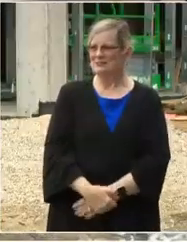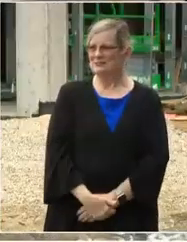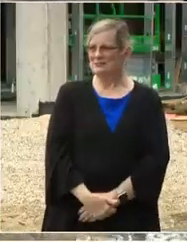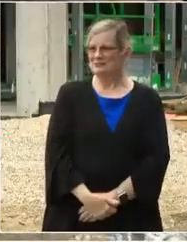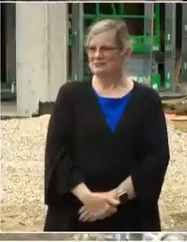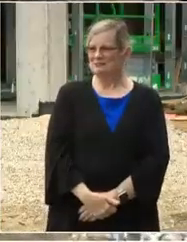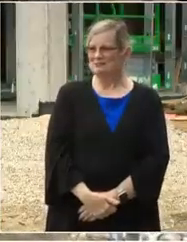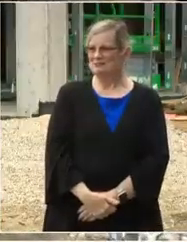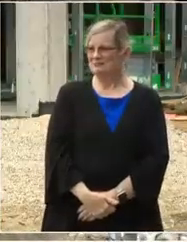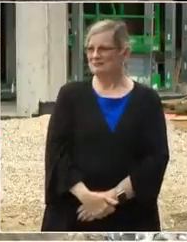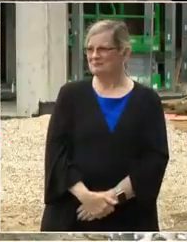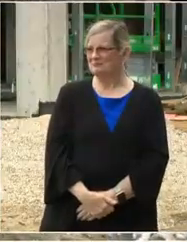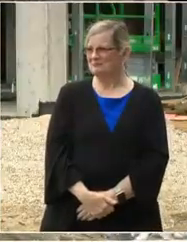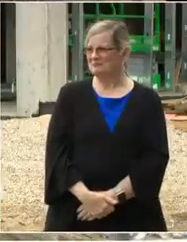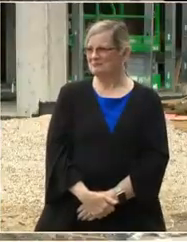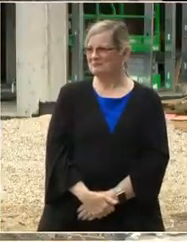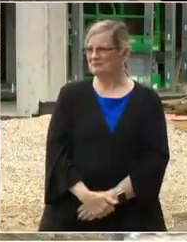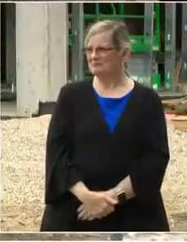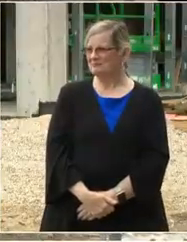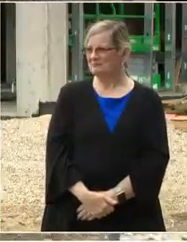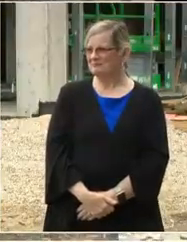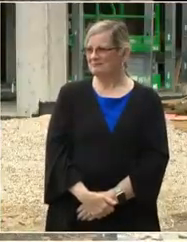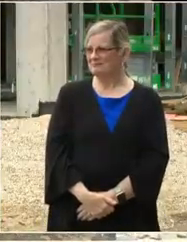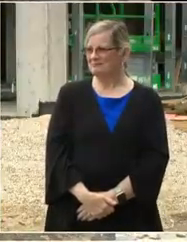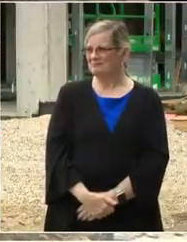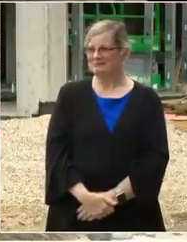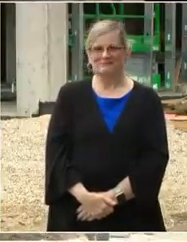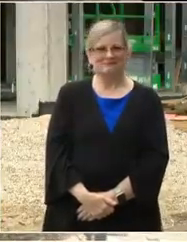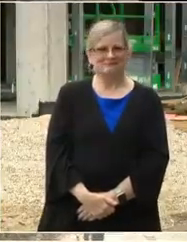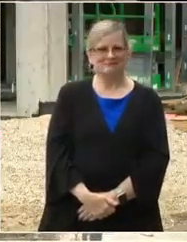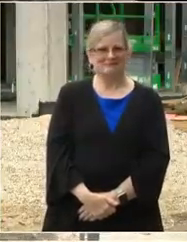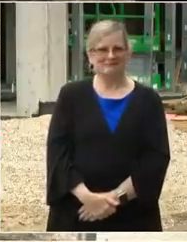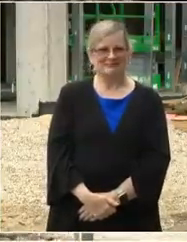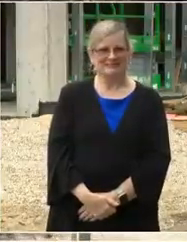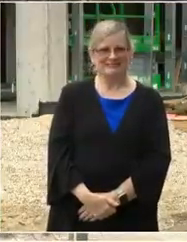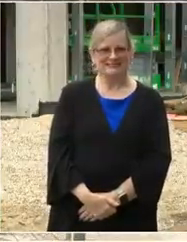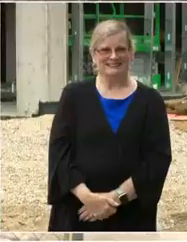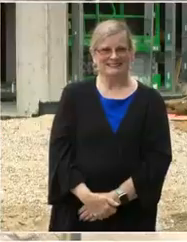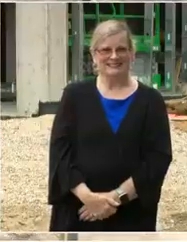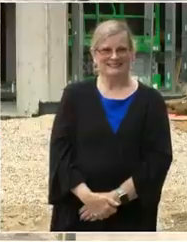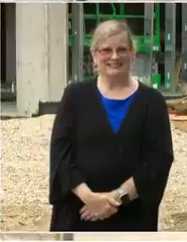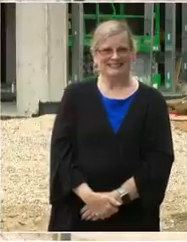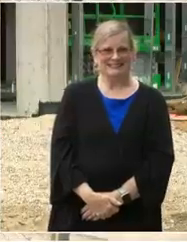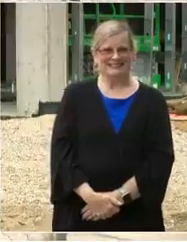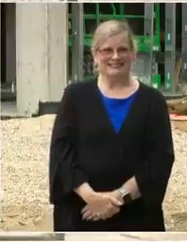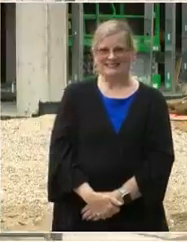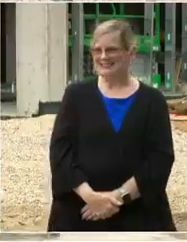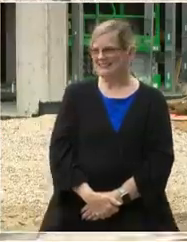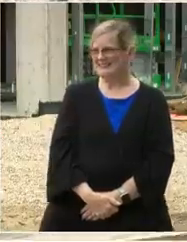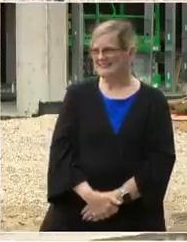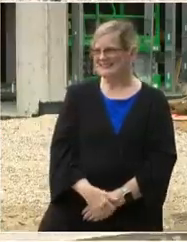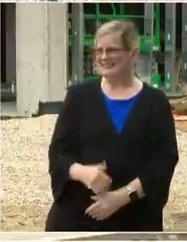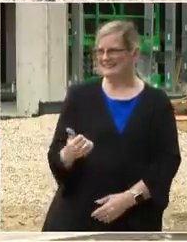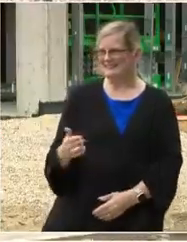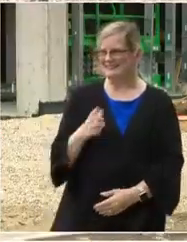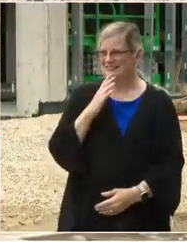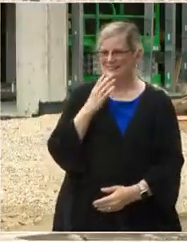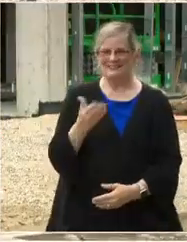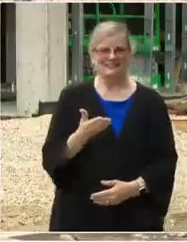And now who's next? Brienne? Oh, okay. I will, you go ahead and introduce Brienne.